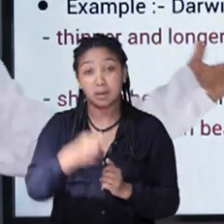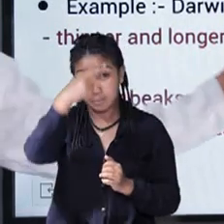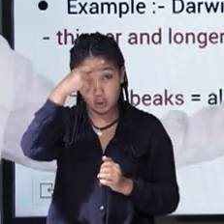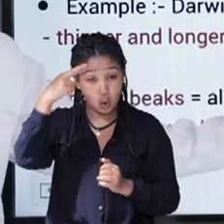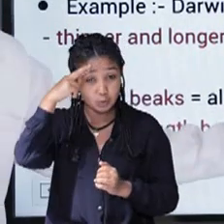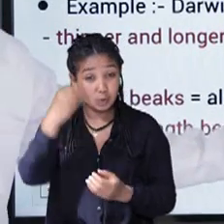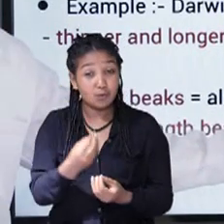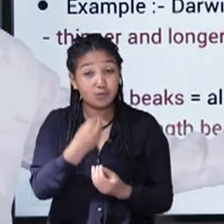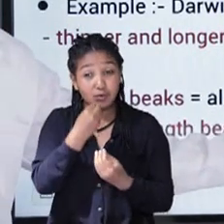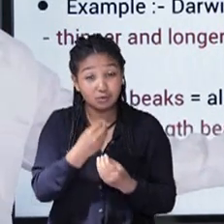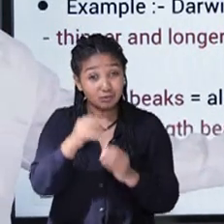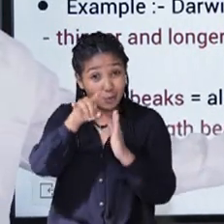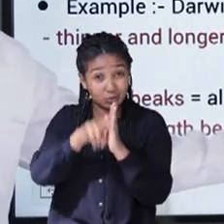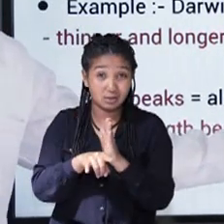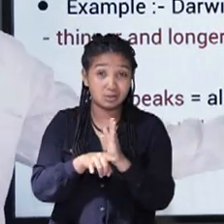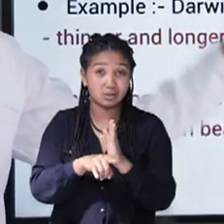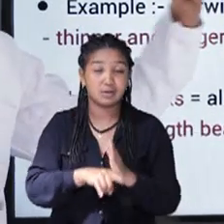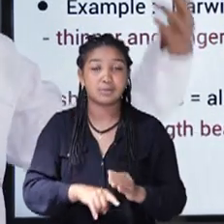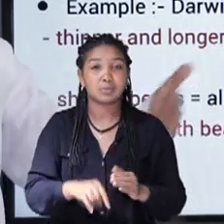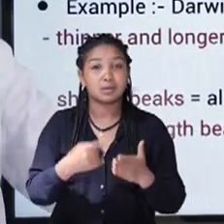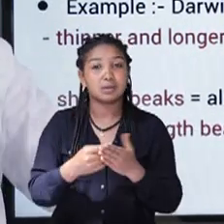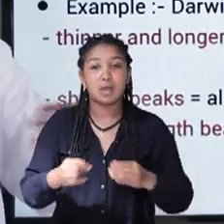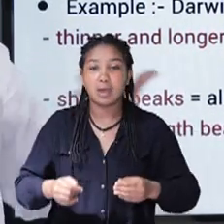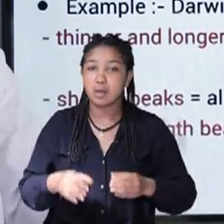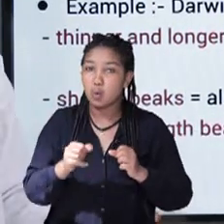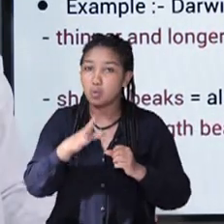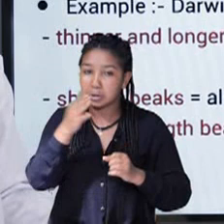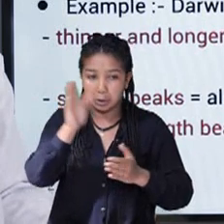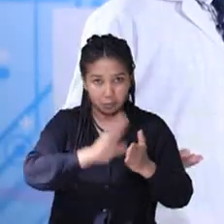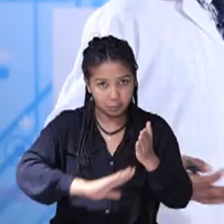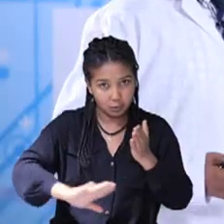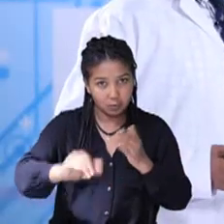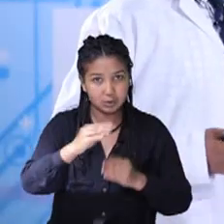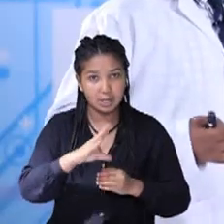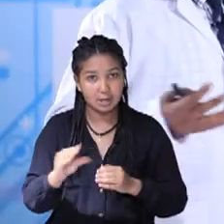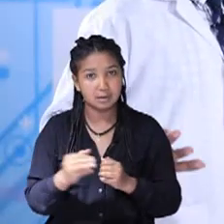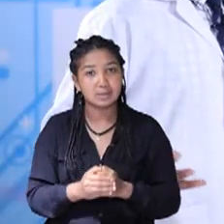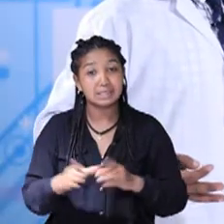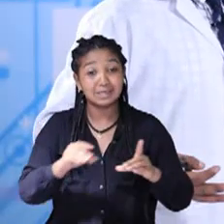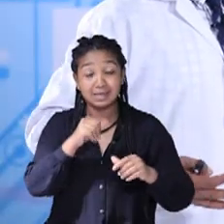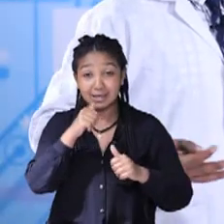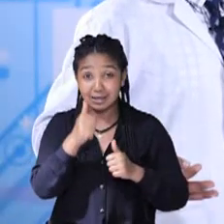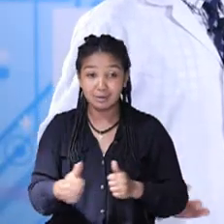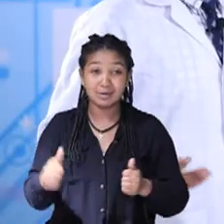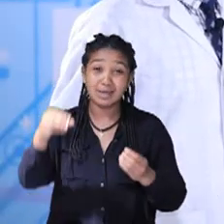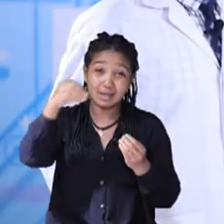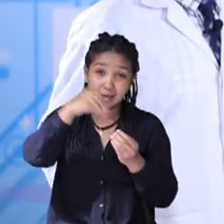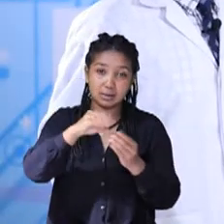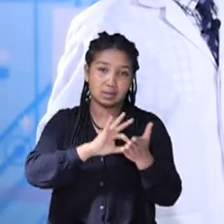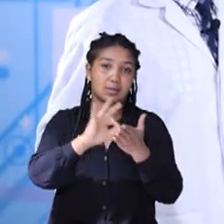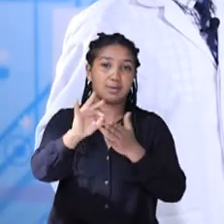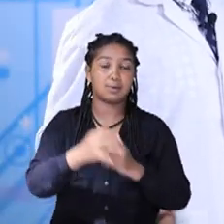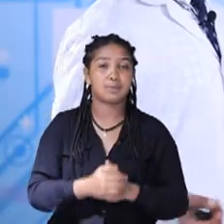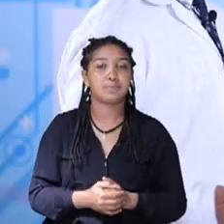because of food shortage, they couldn't reproduce and they didn't increase in